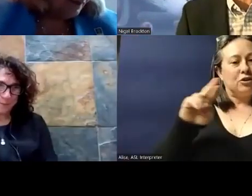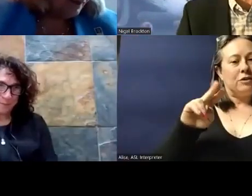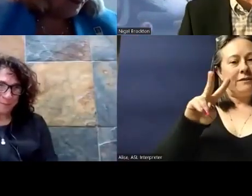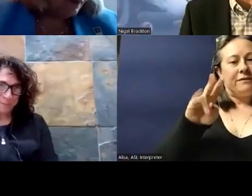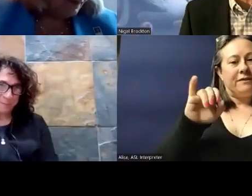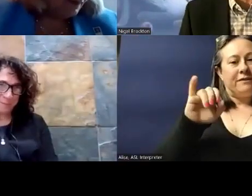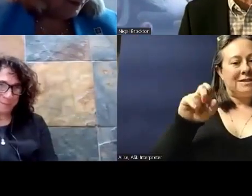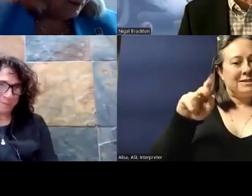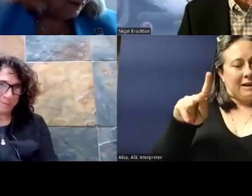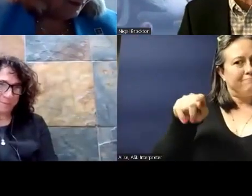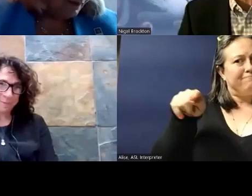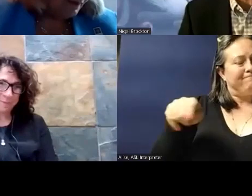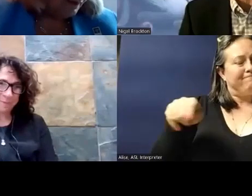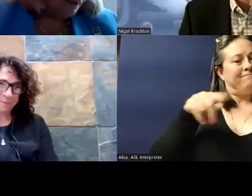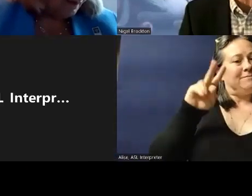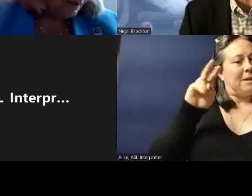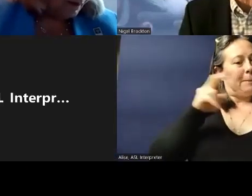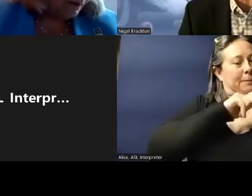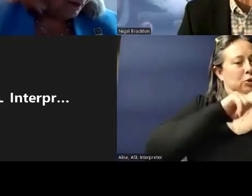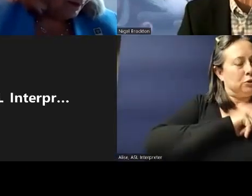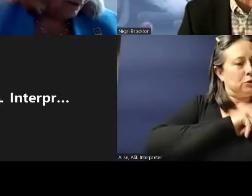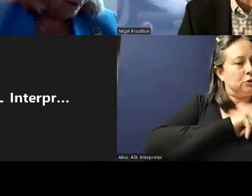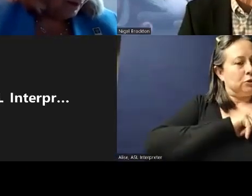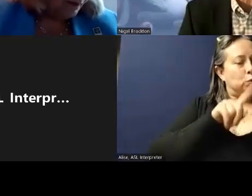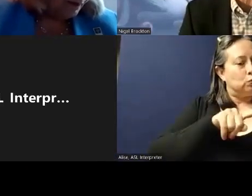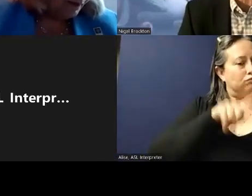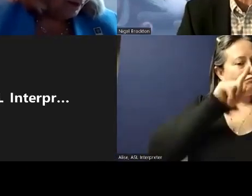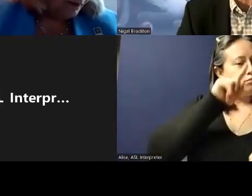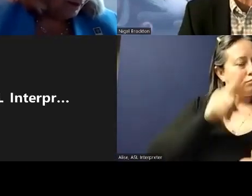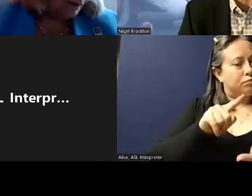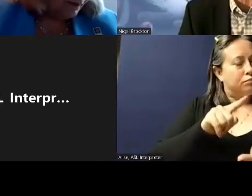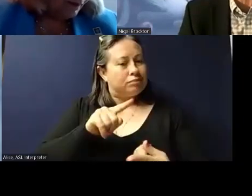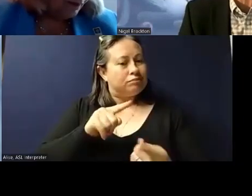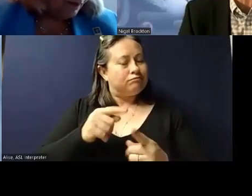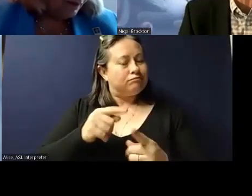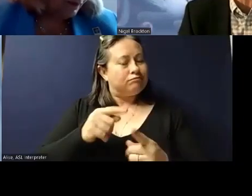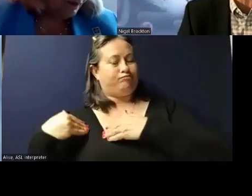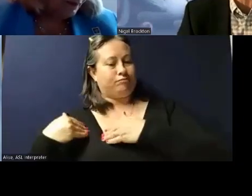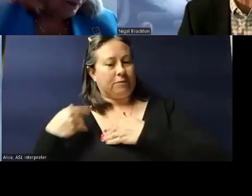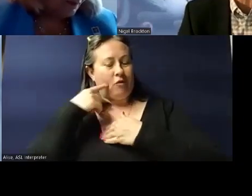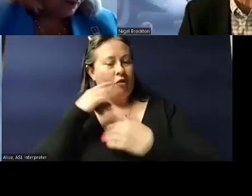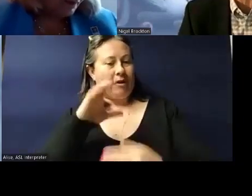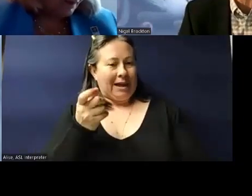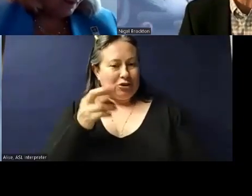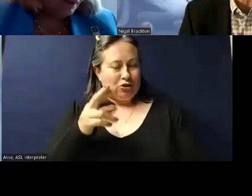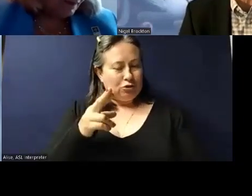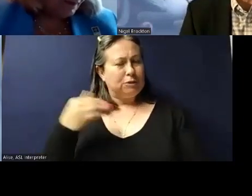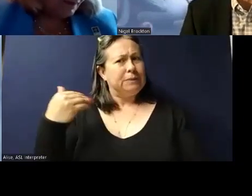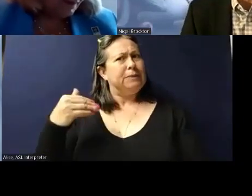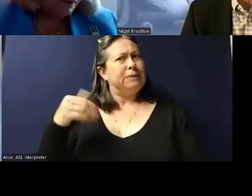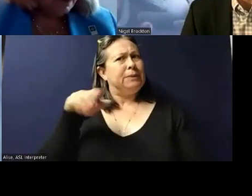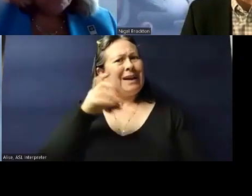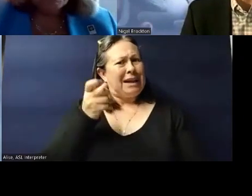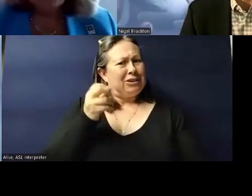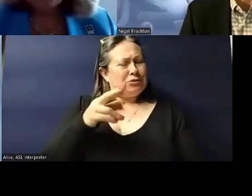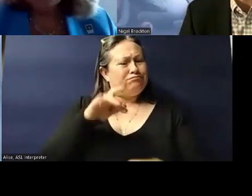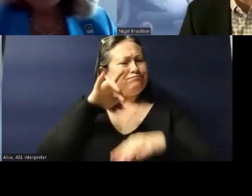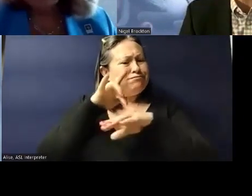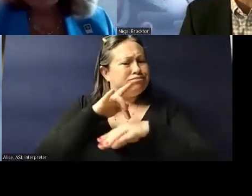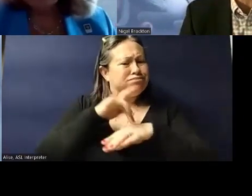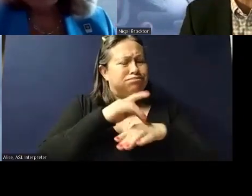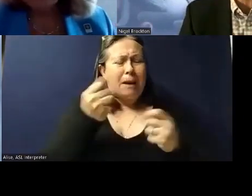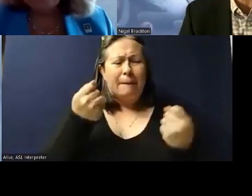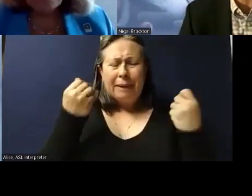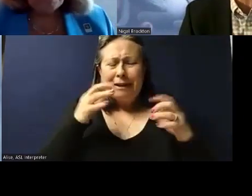in this mission to try and reduce the burden of cancer, it's personal because it touches so many people's lives. We